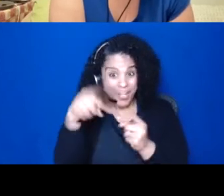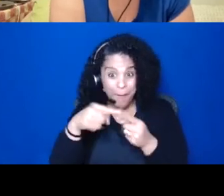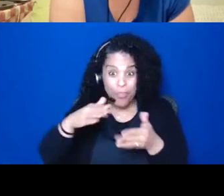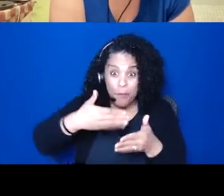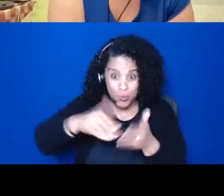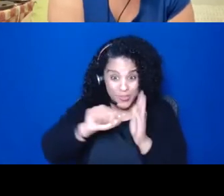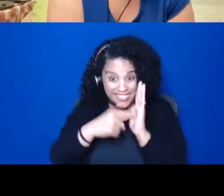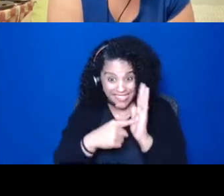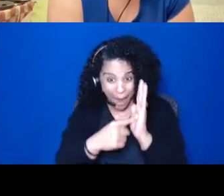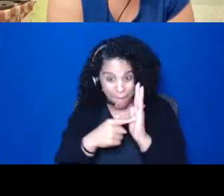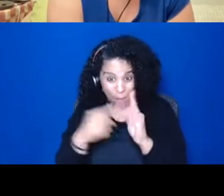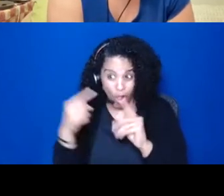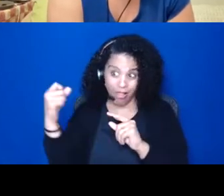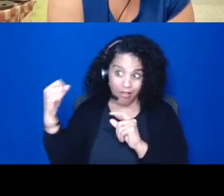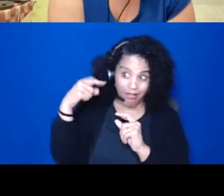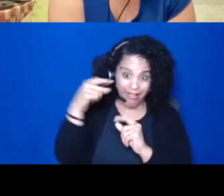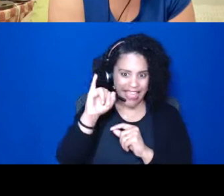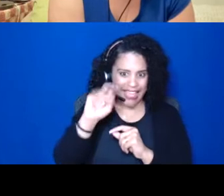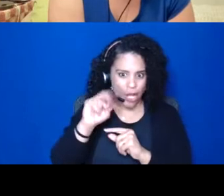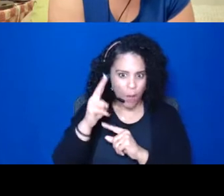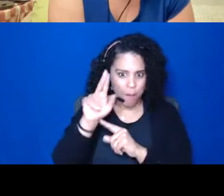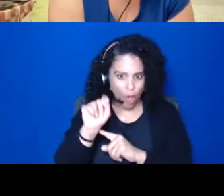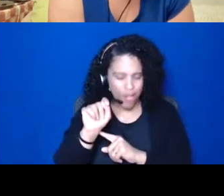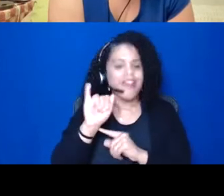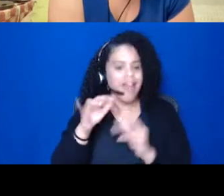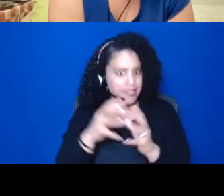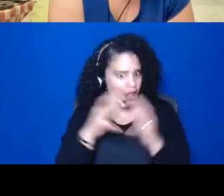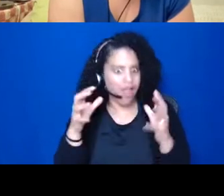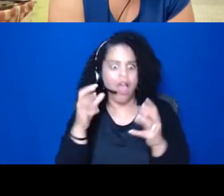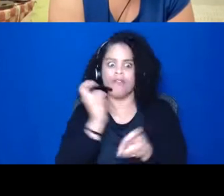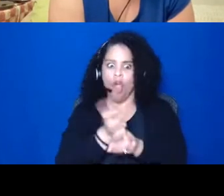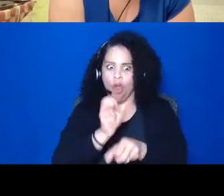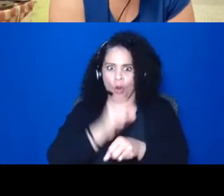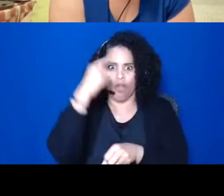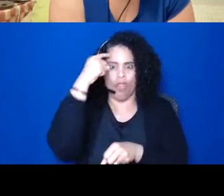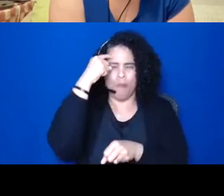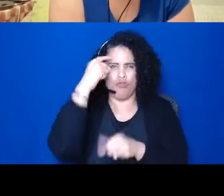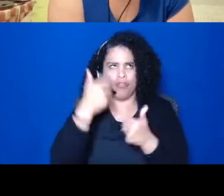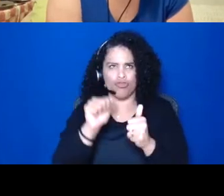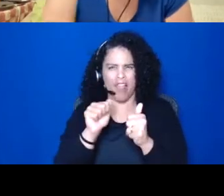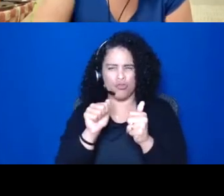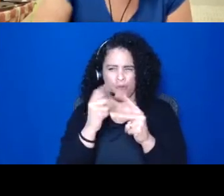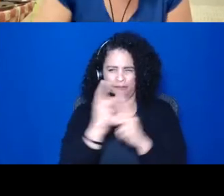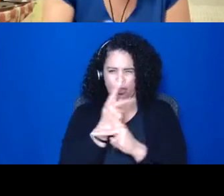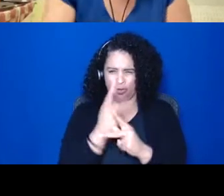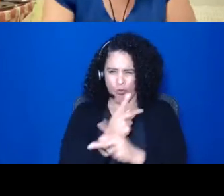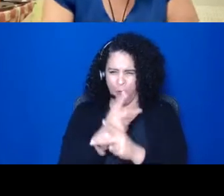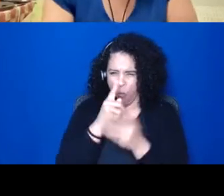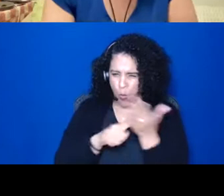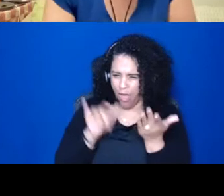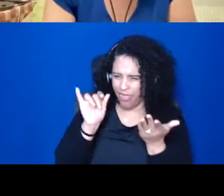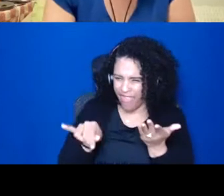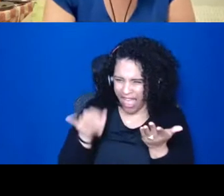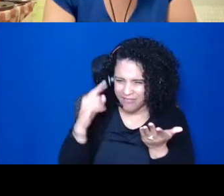sample, right? That would be a lot of hard work for the brain to sort through. So keep that